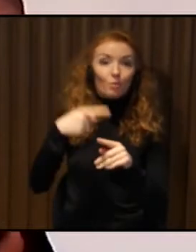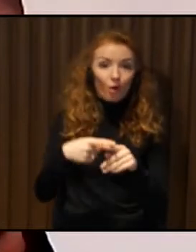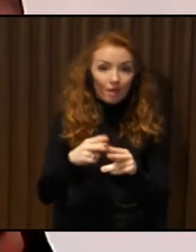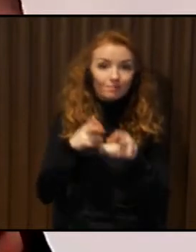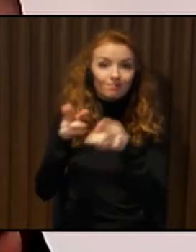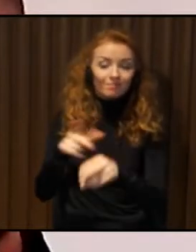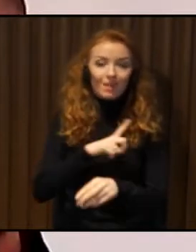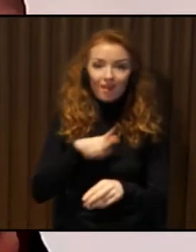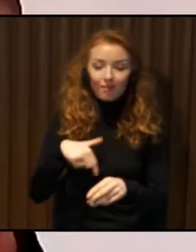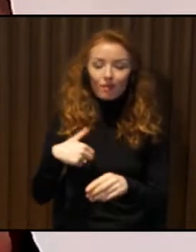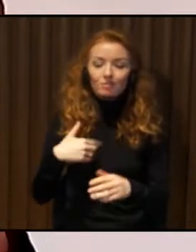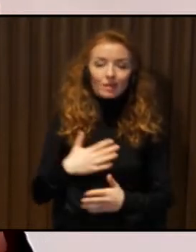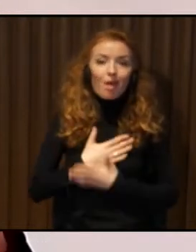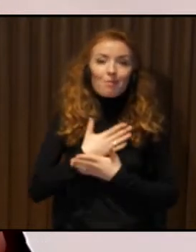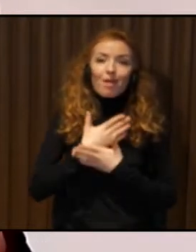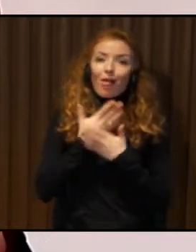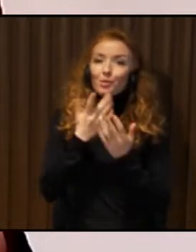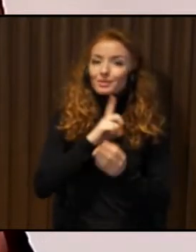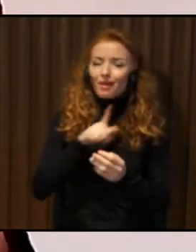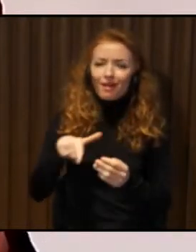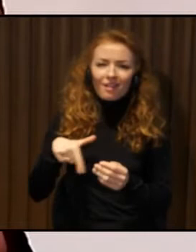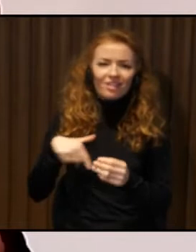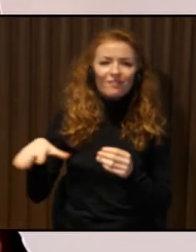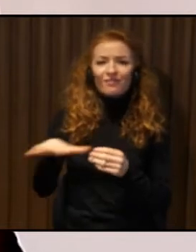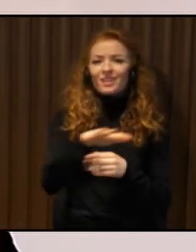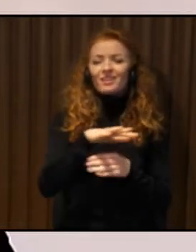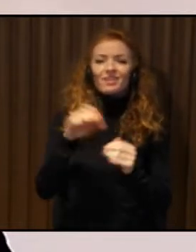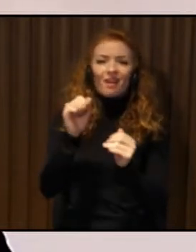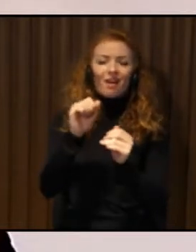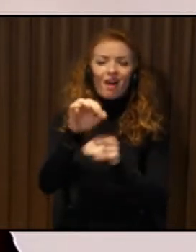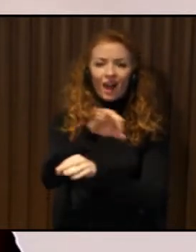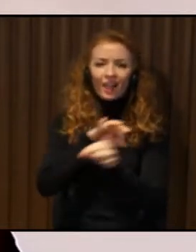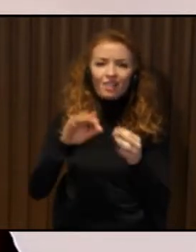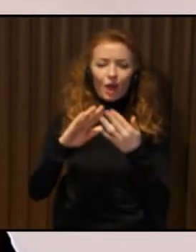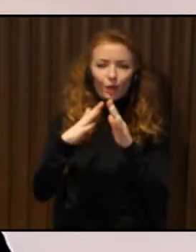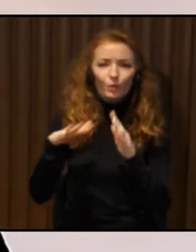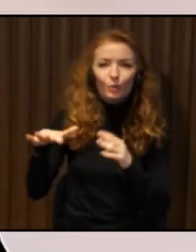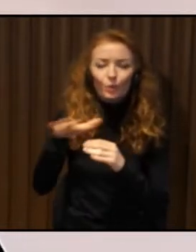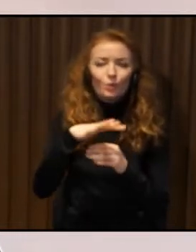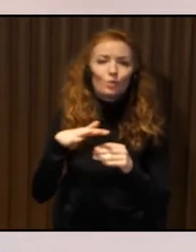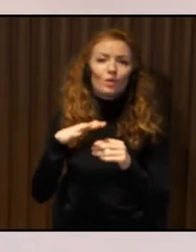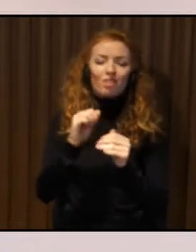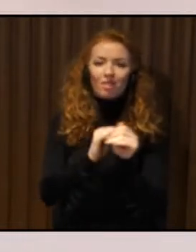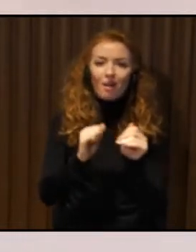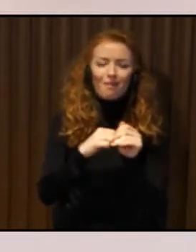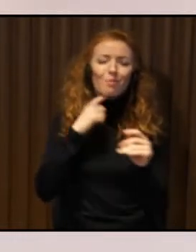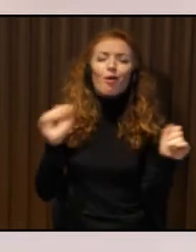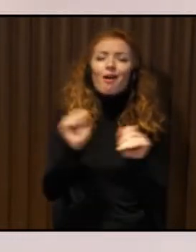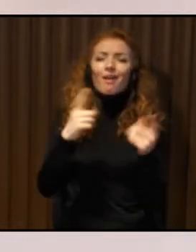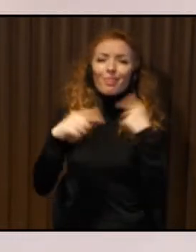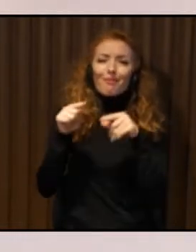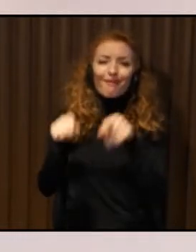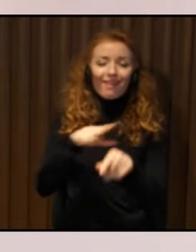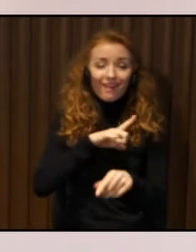in the landscape, in the architecture. And I can't wait to come back, and hopefully, if we can enhance accessibility